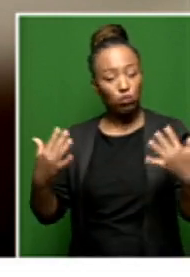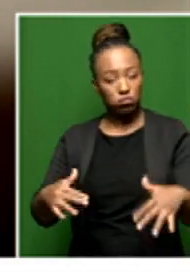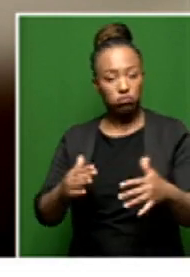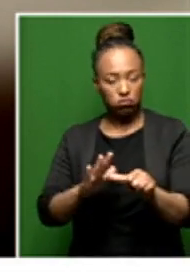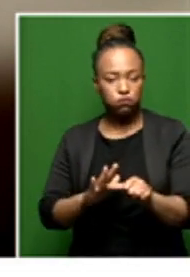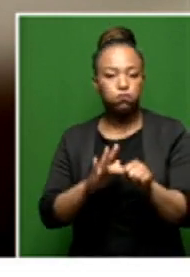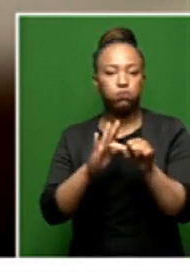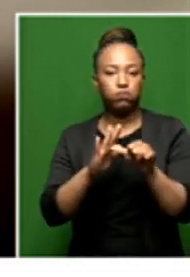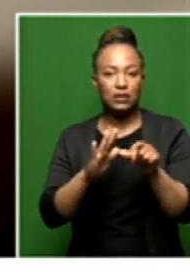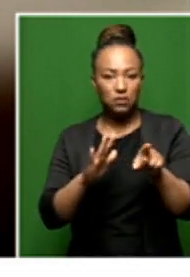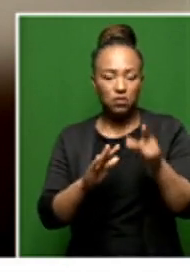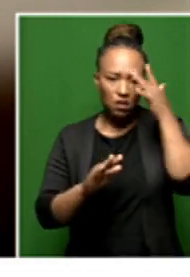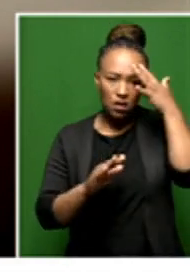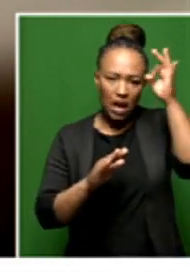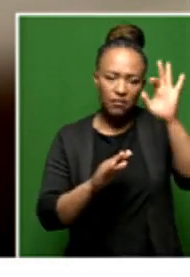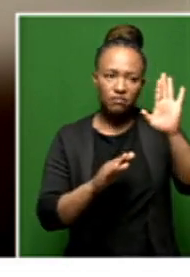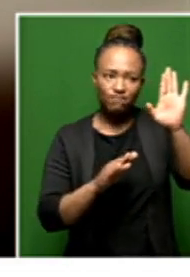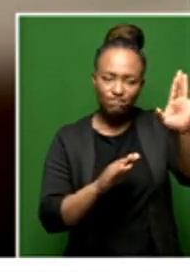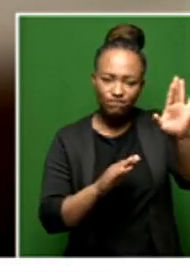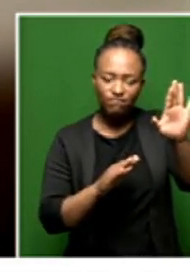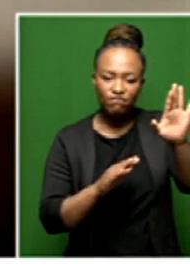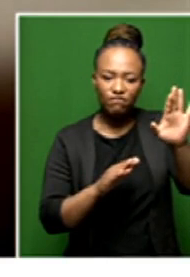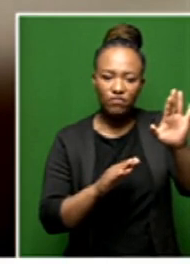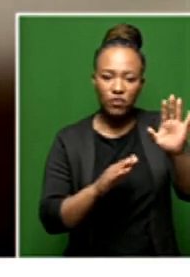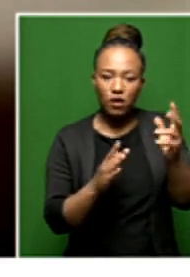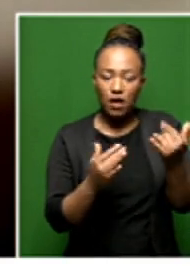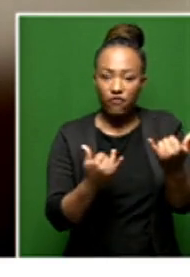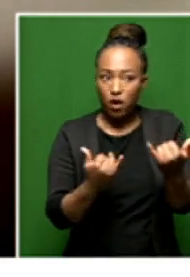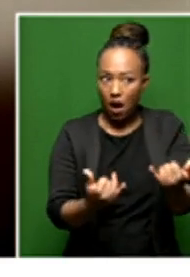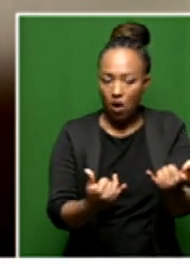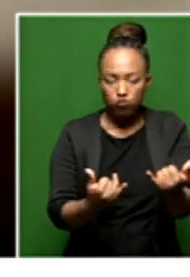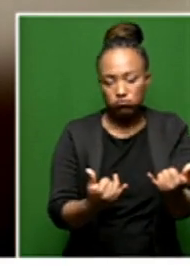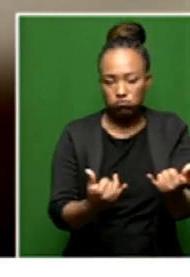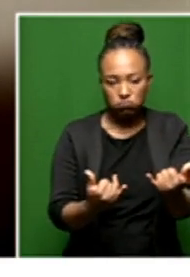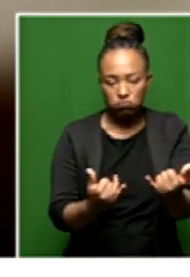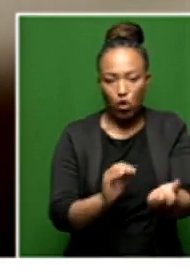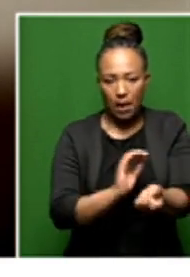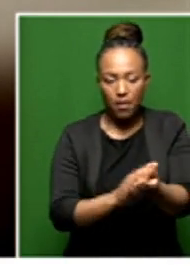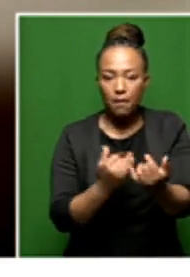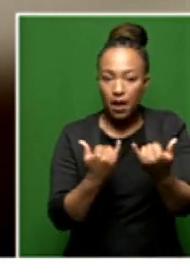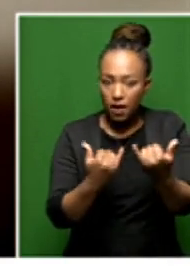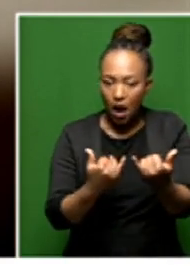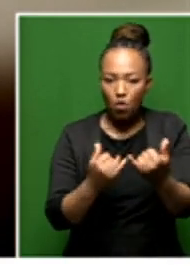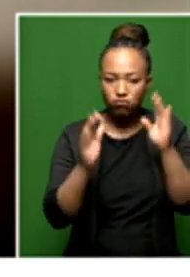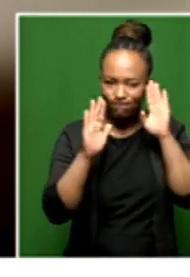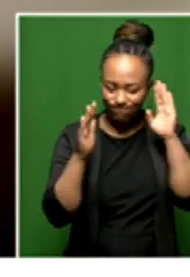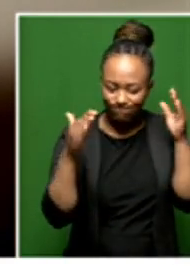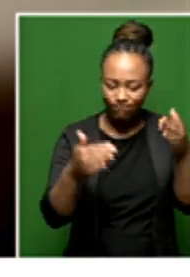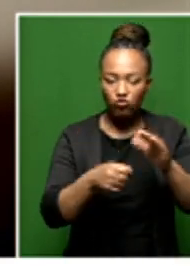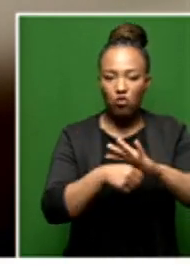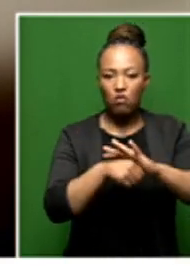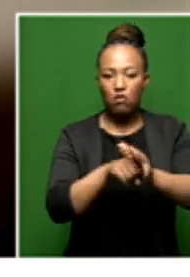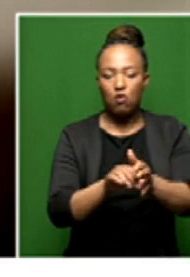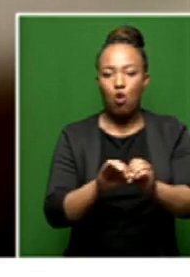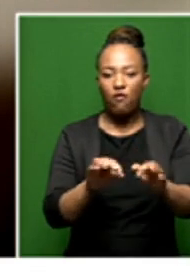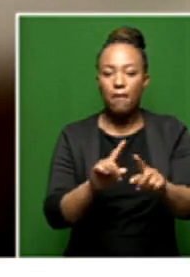critical that government, this is not the moment, let's be realistic. Now is the moment to deal with COVID. But it's the time